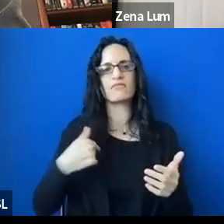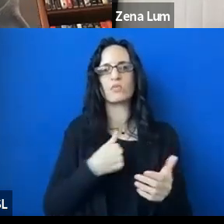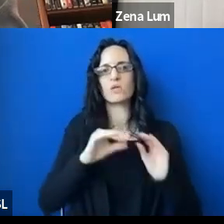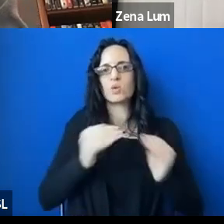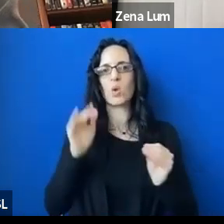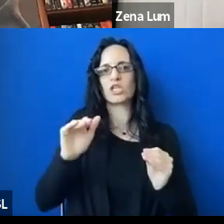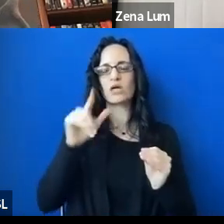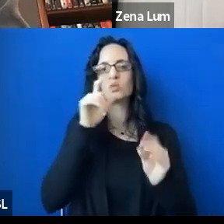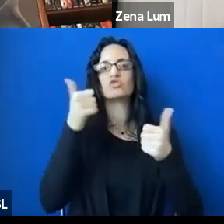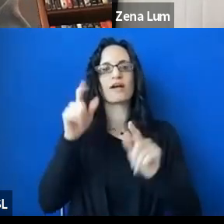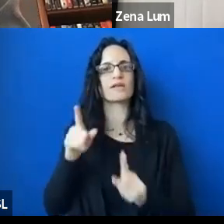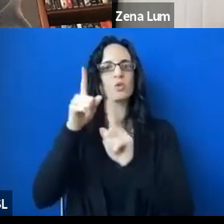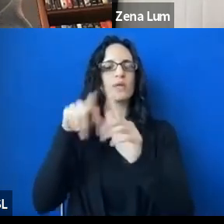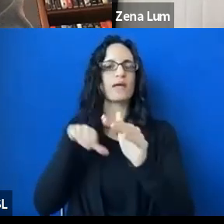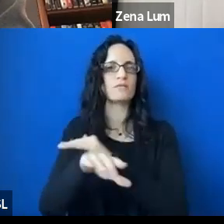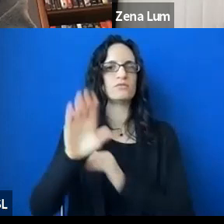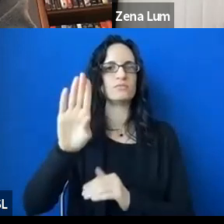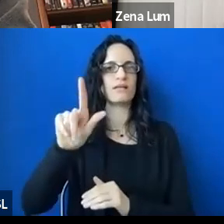into BLS.